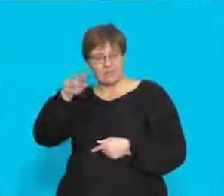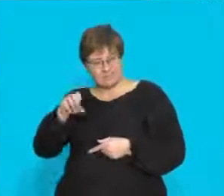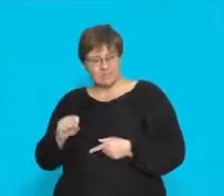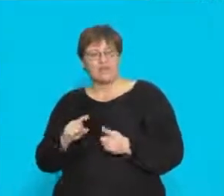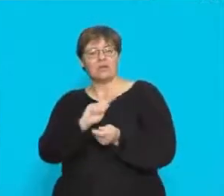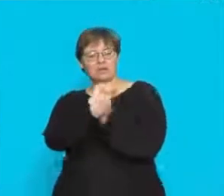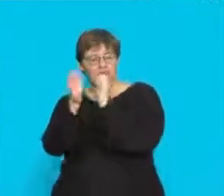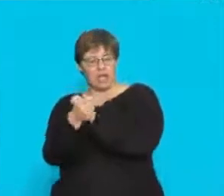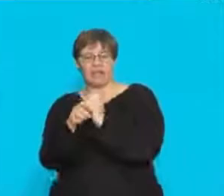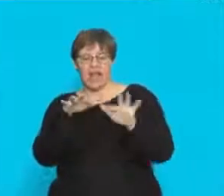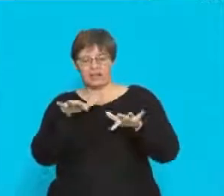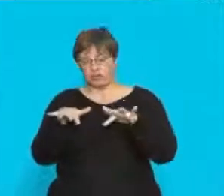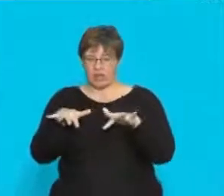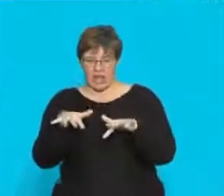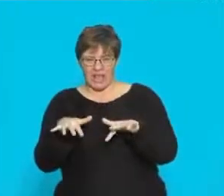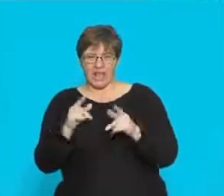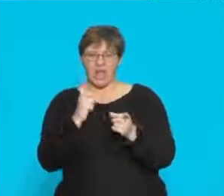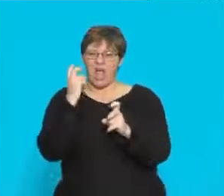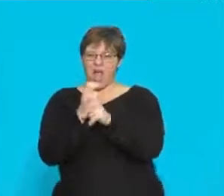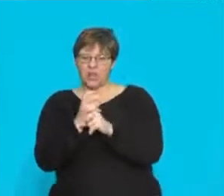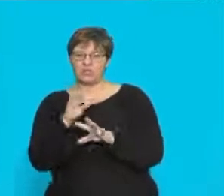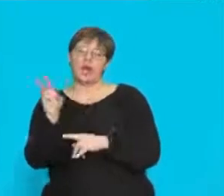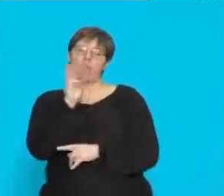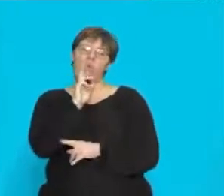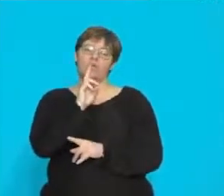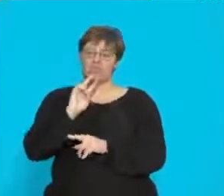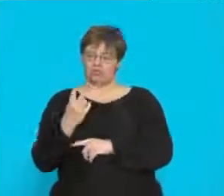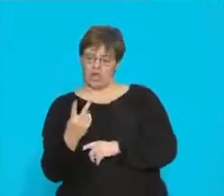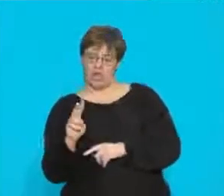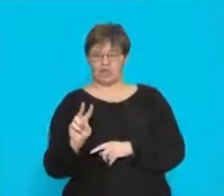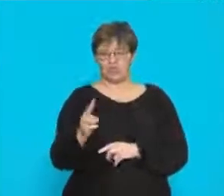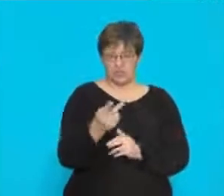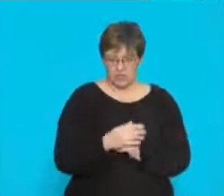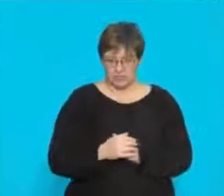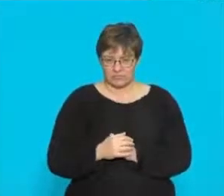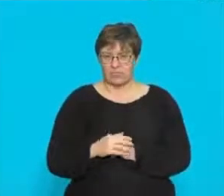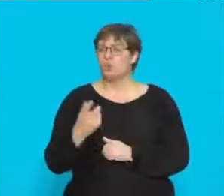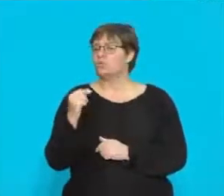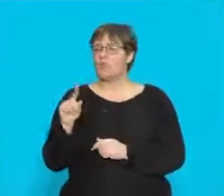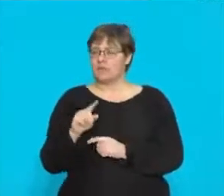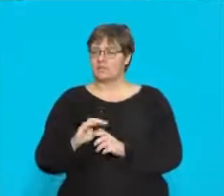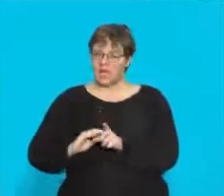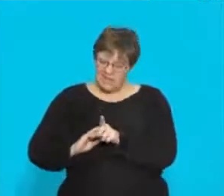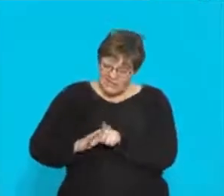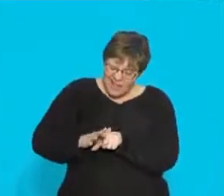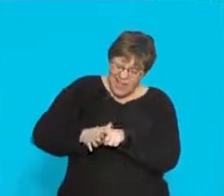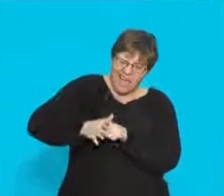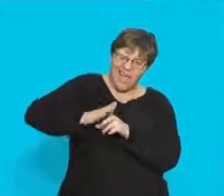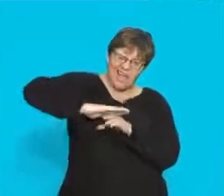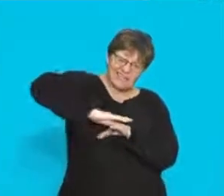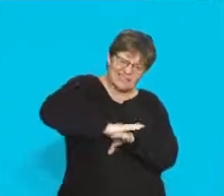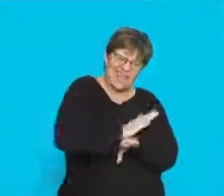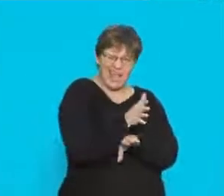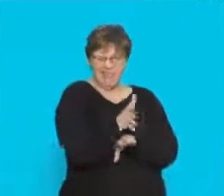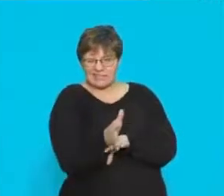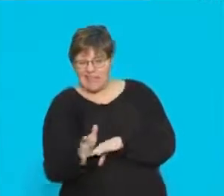from a more like jelly hard to a water. And basically what these guys do is they slide along with